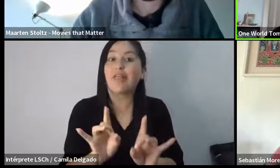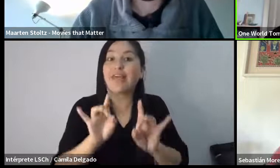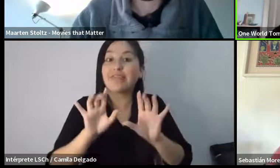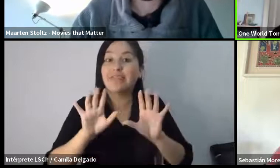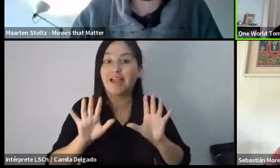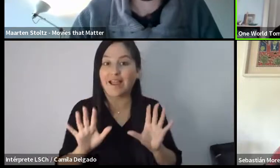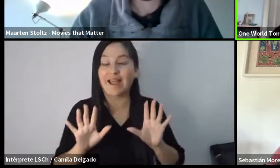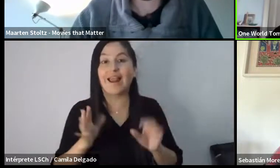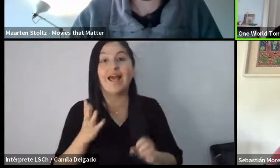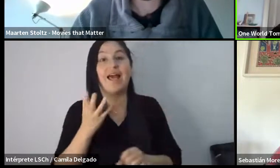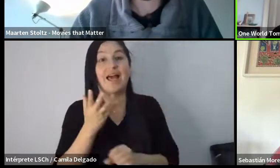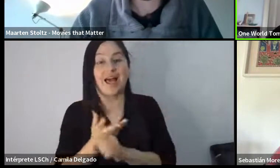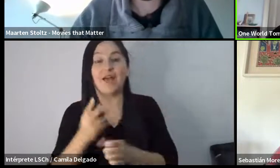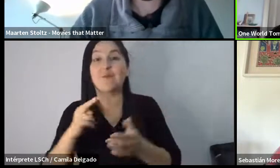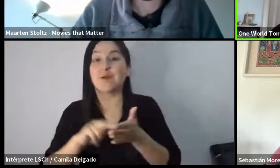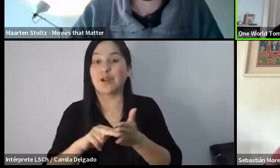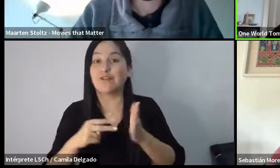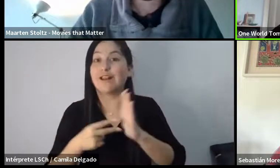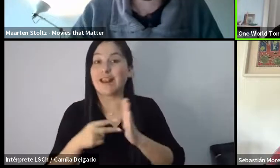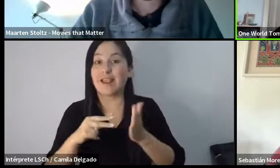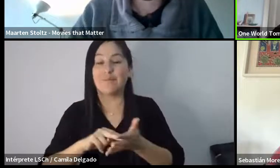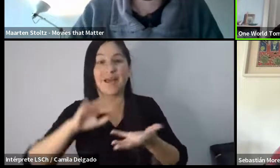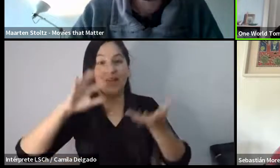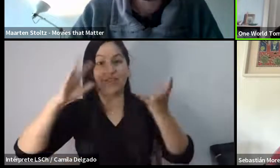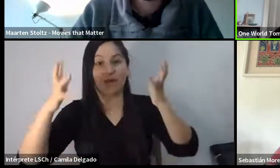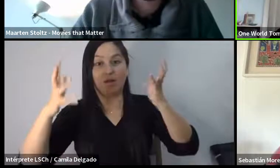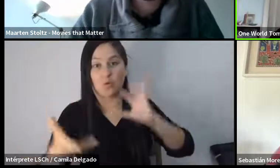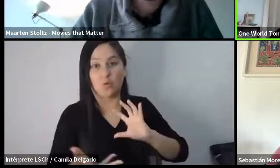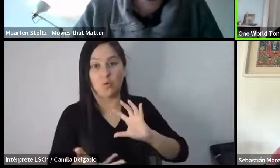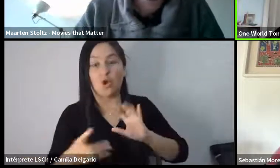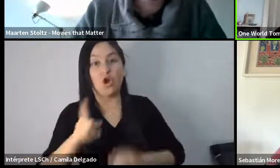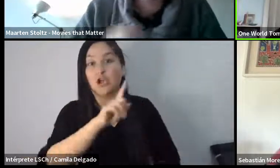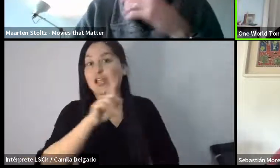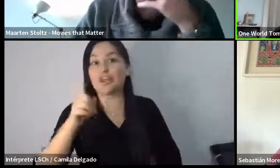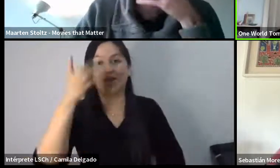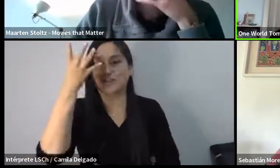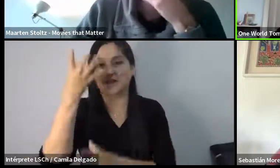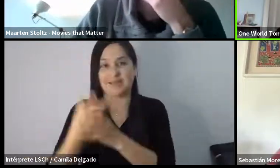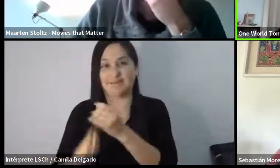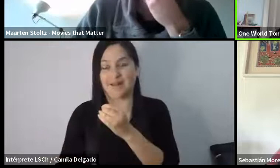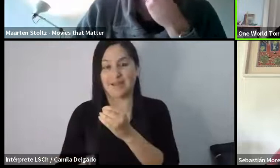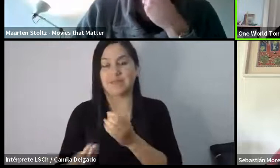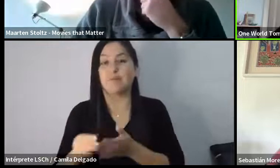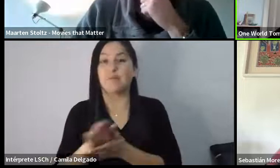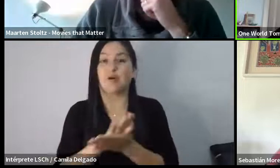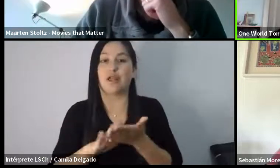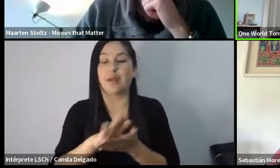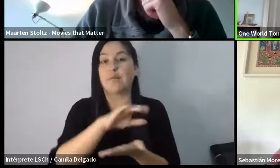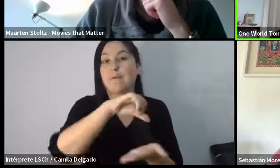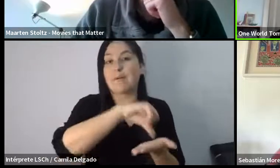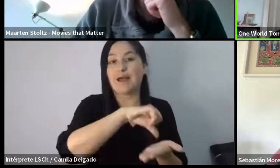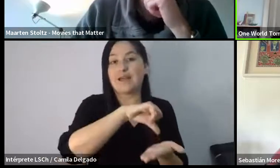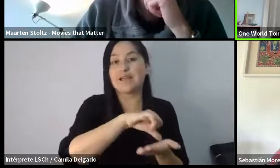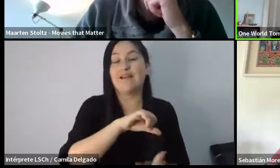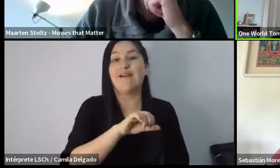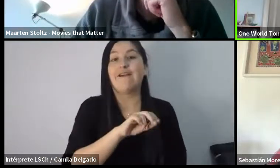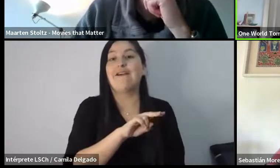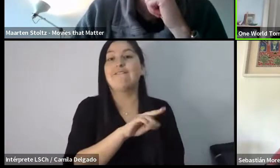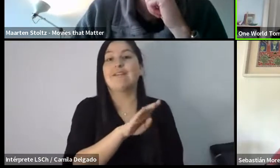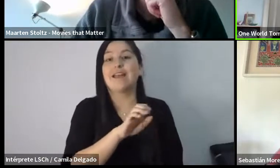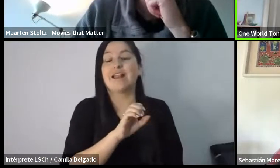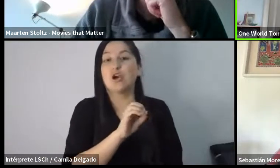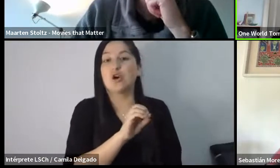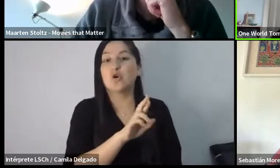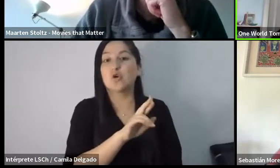COVID. There are still countries like Afghanistan, Belarus, and even in Europe, Poland and Hungary, where human rights are